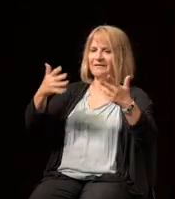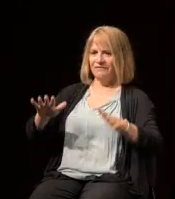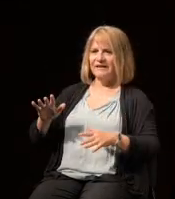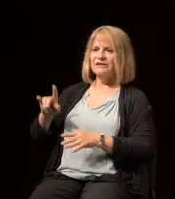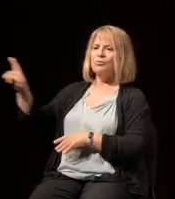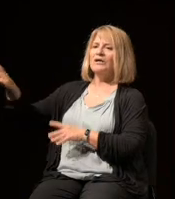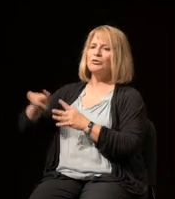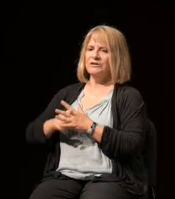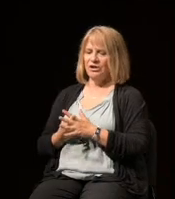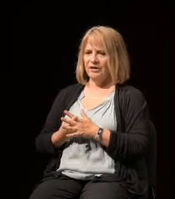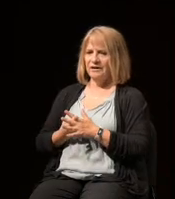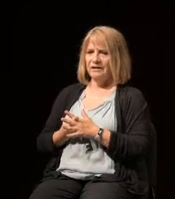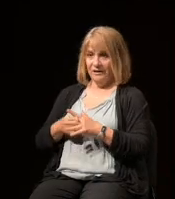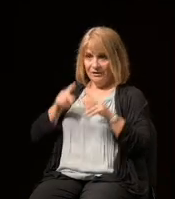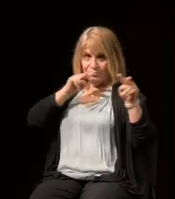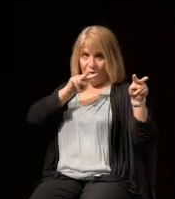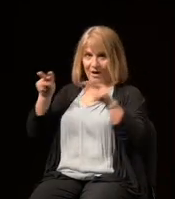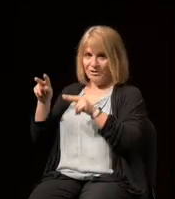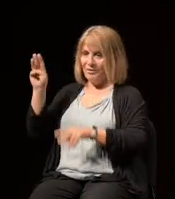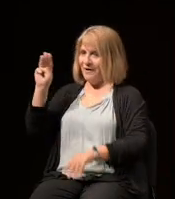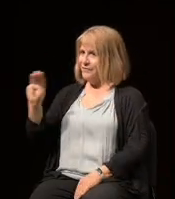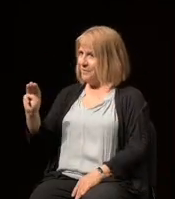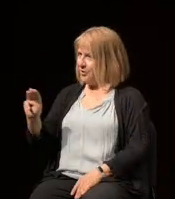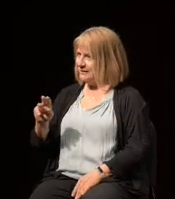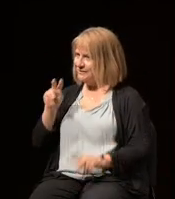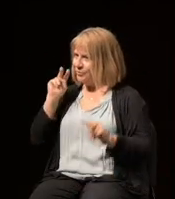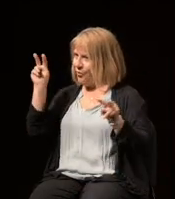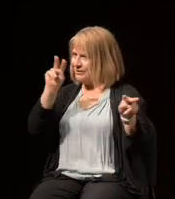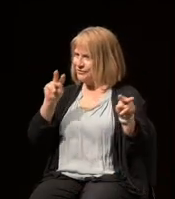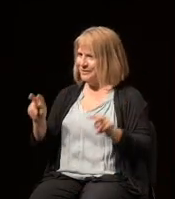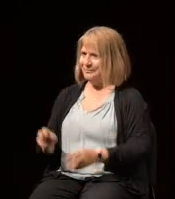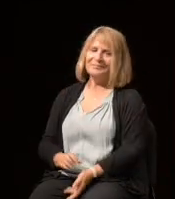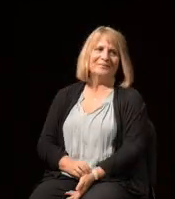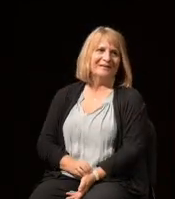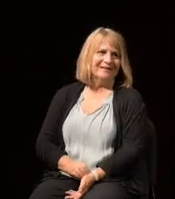started. So be on the lookout for Marcus for me.